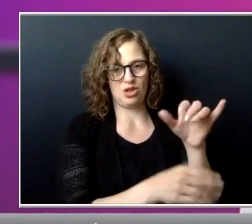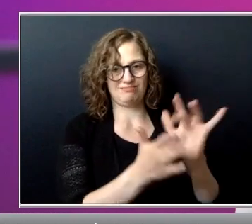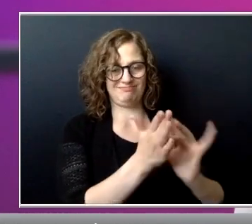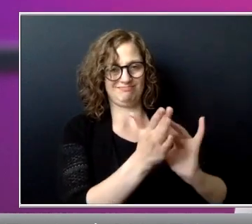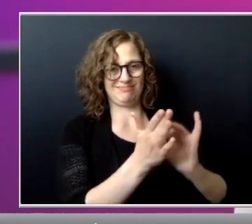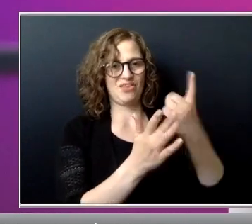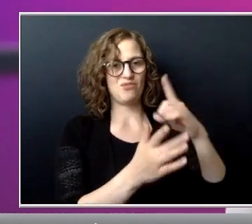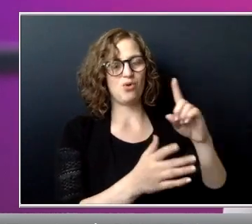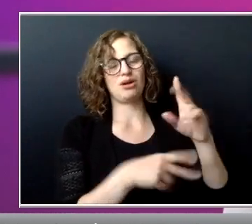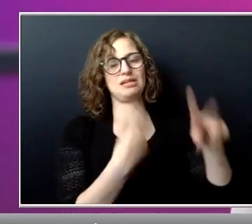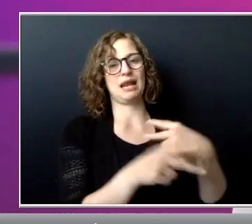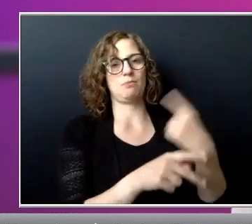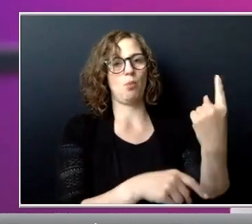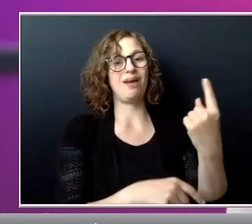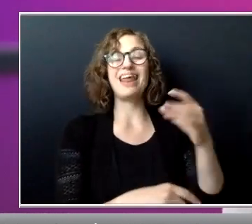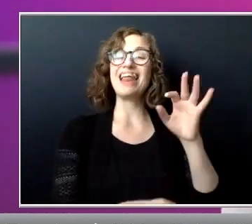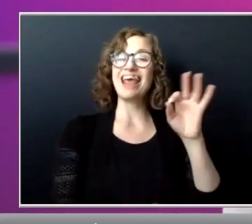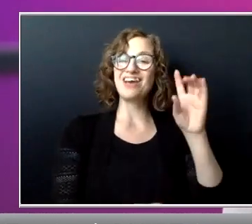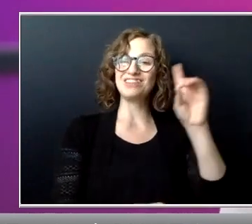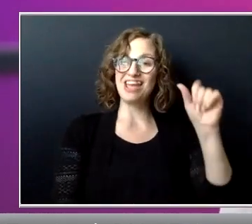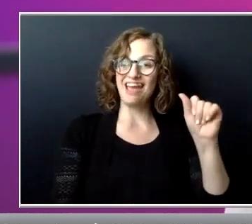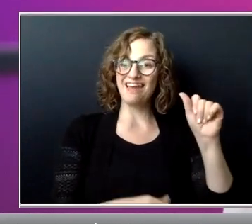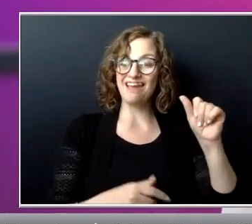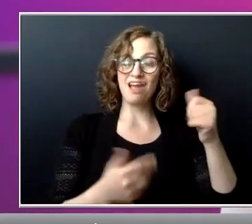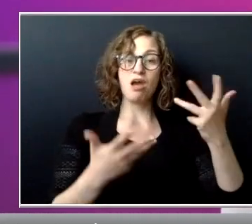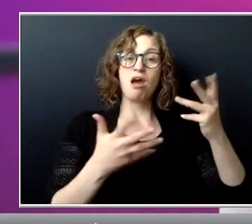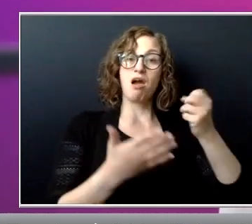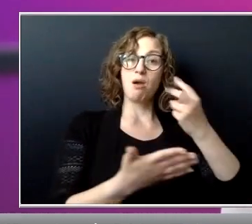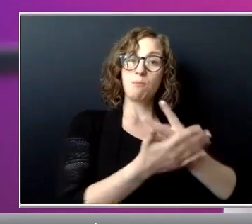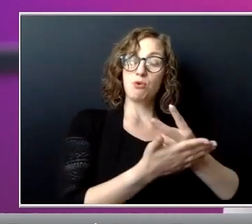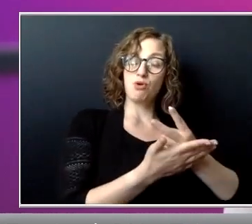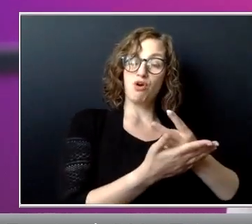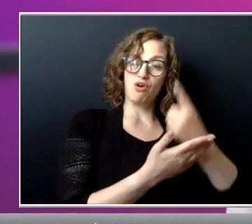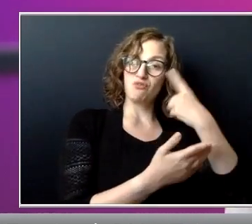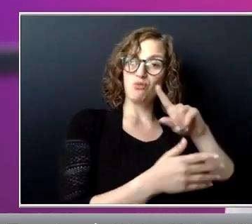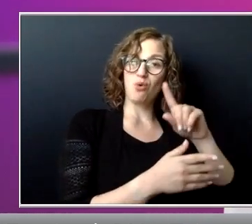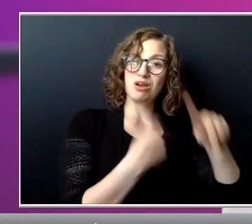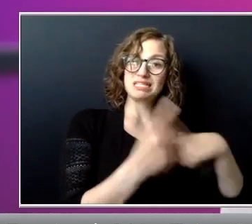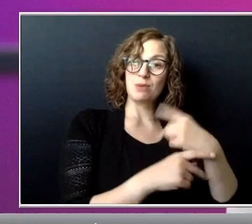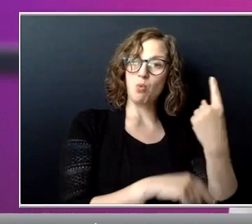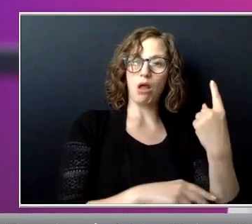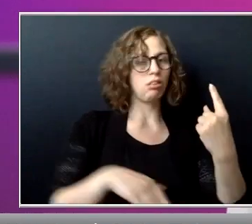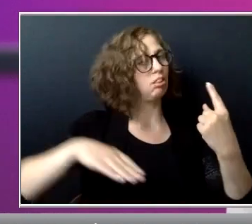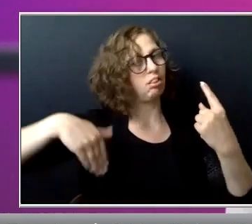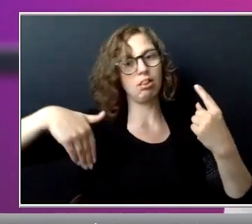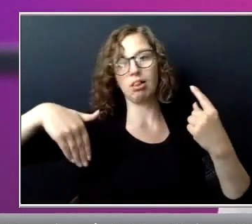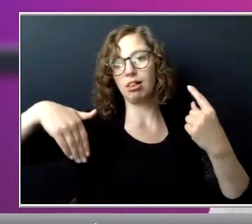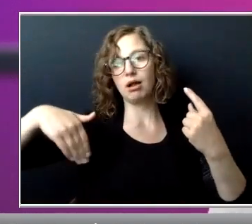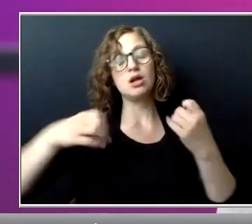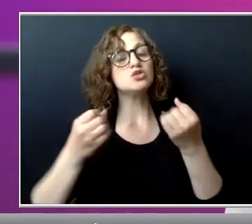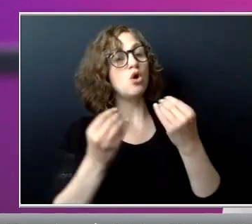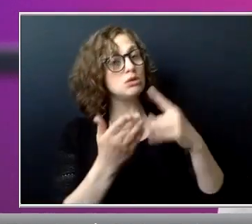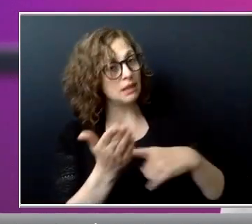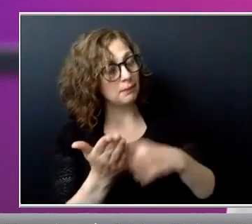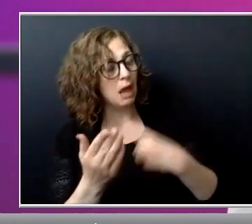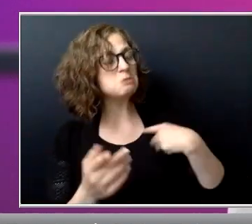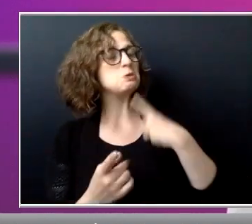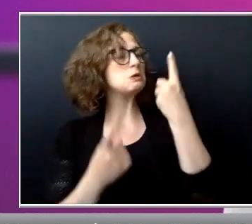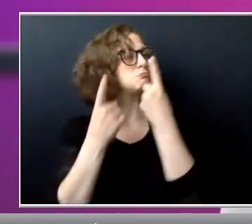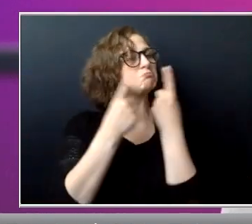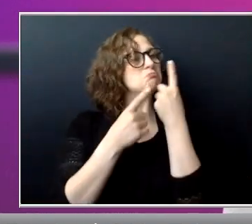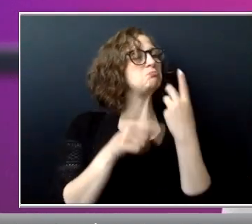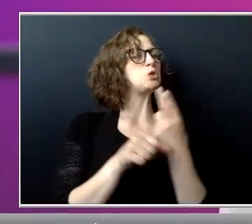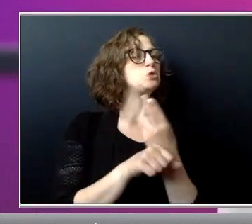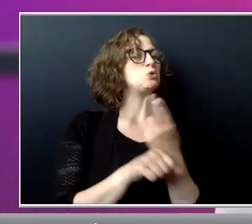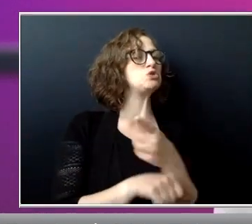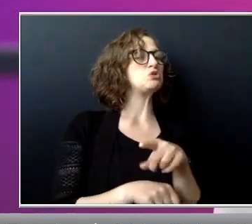approved for that. And so there are certain circumstances where we might consider using those, but from a routine care perspective,